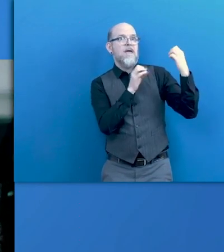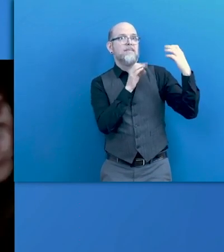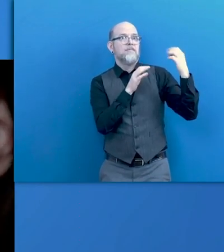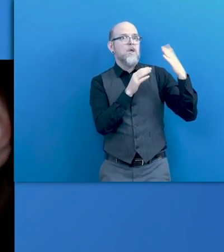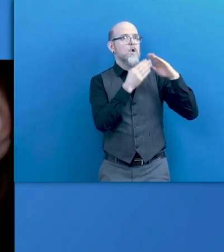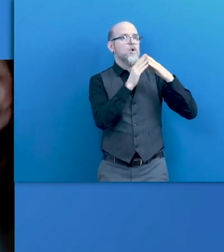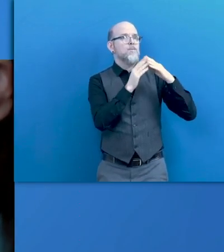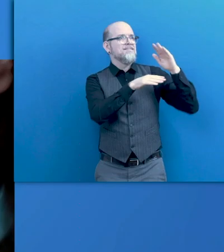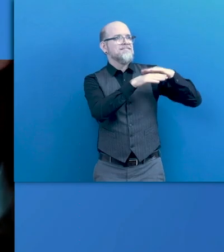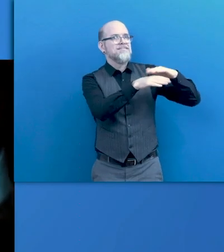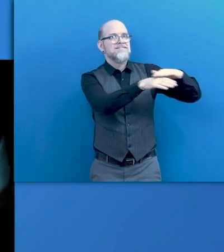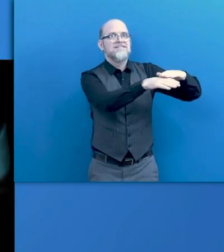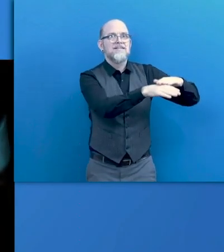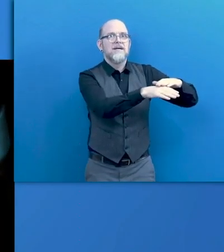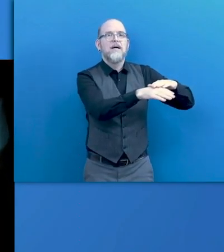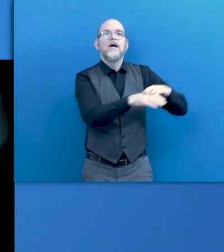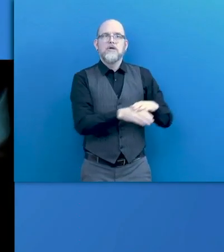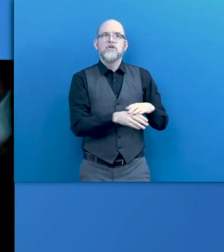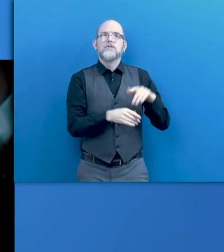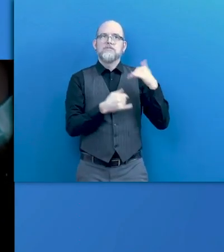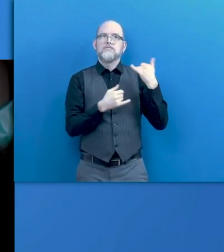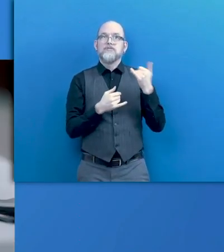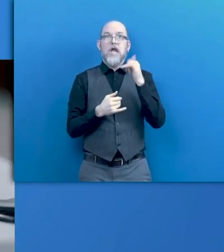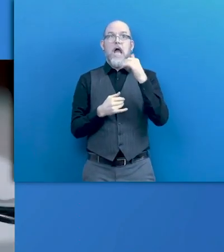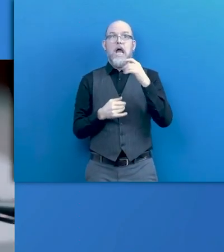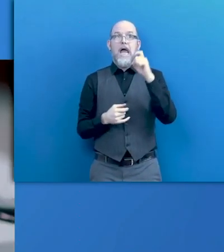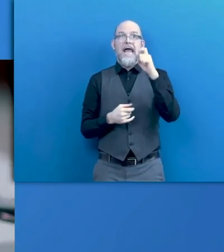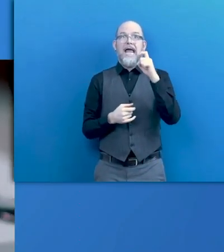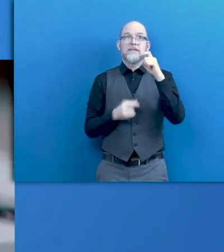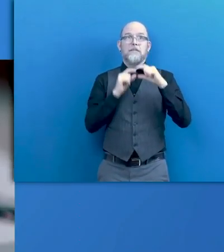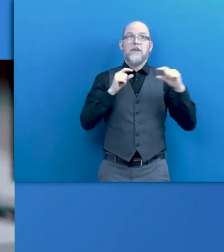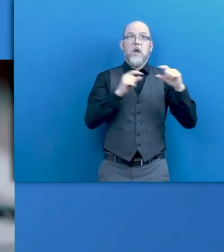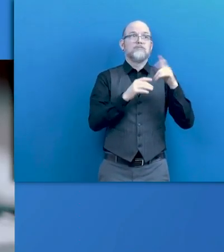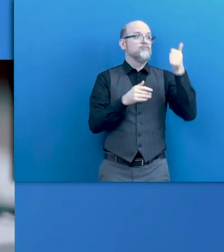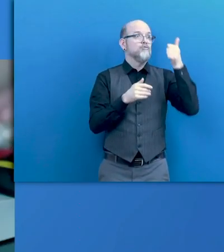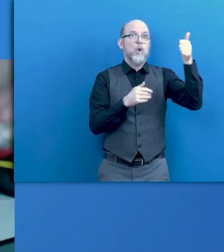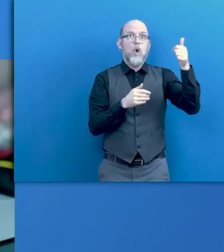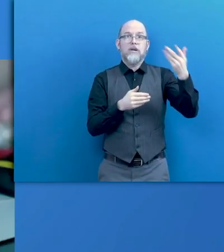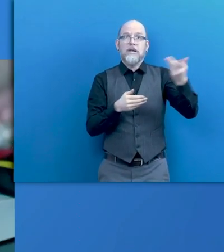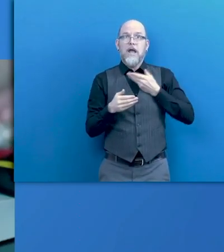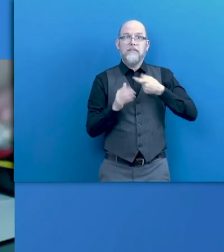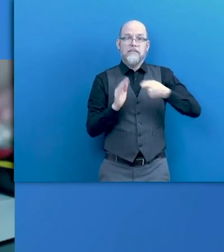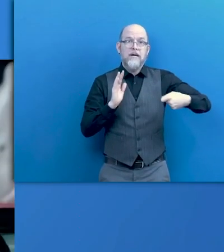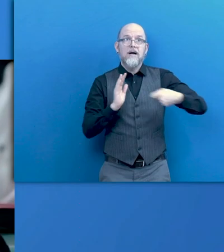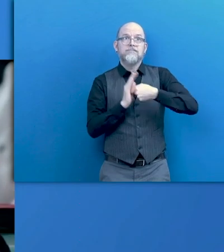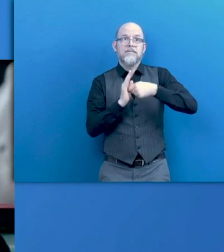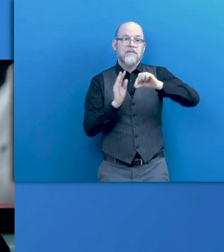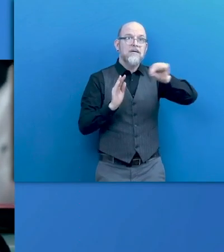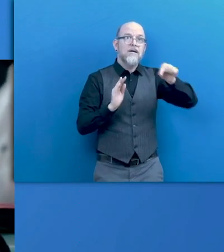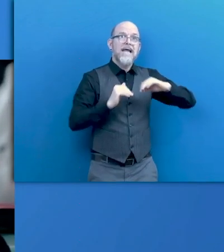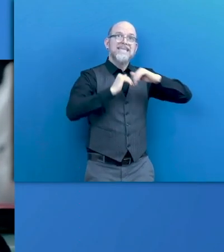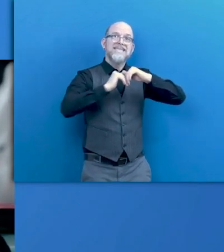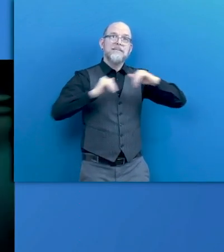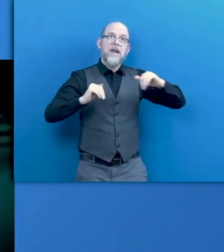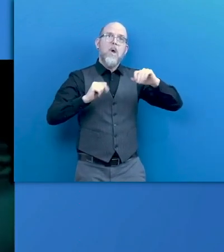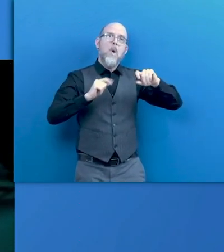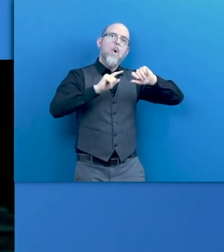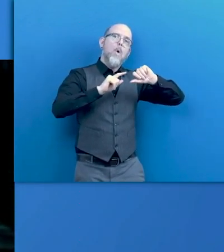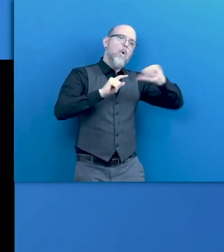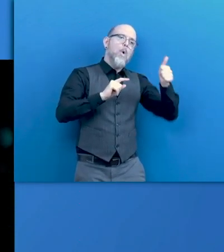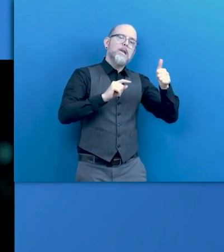Xbox Adaptive Controller is really easy. You just plug it in, and then you can plug in various